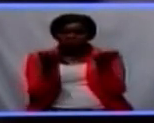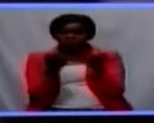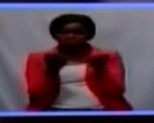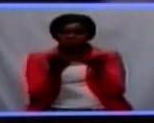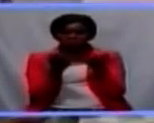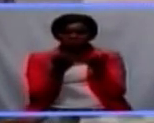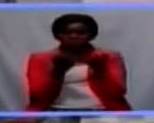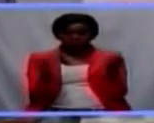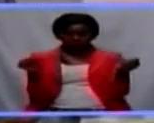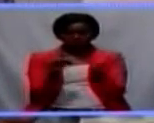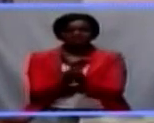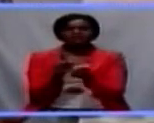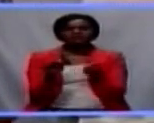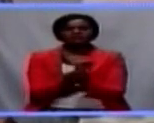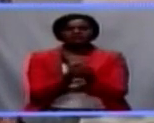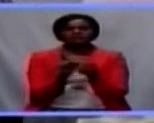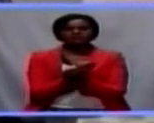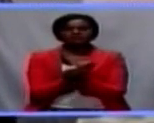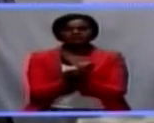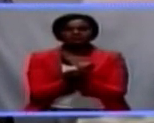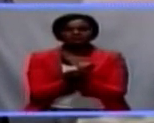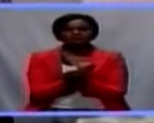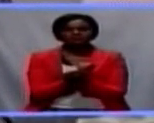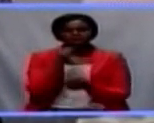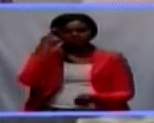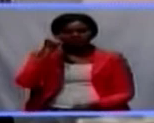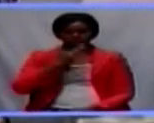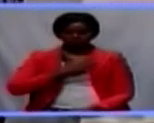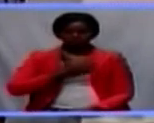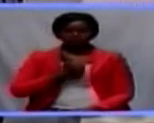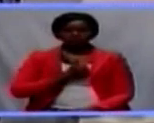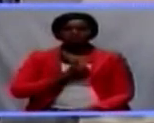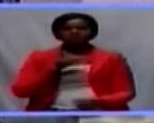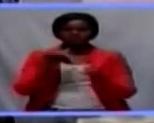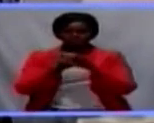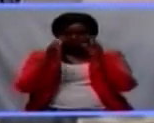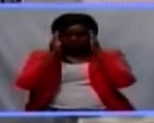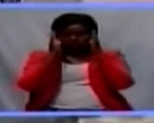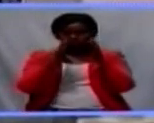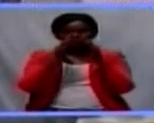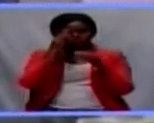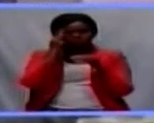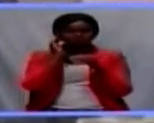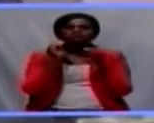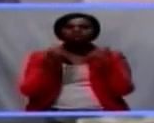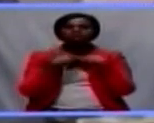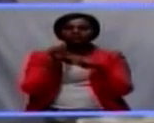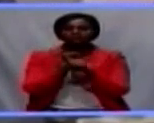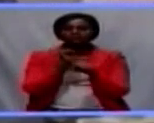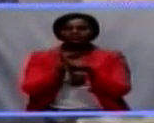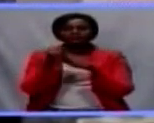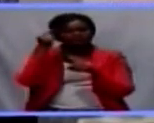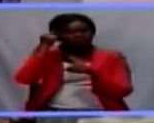see, this is a distraction. I will not, for me, my focus is on the country. I have a mandate that I've been given by